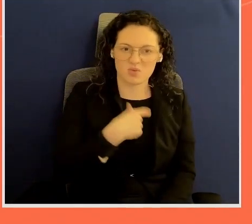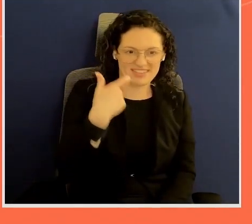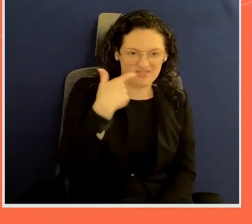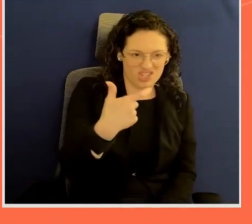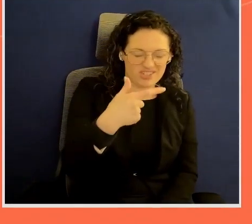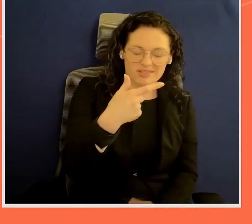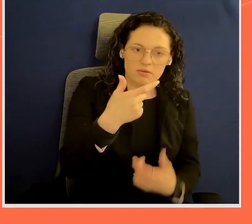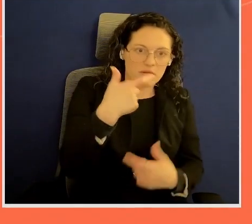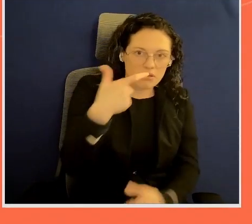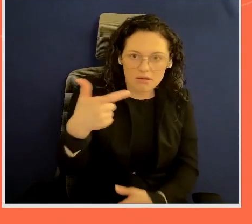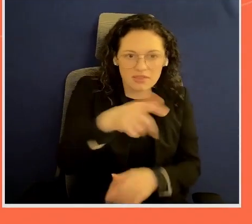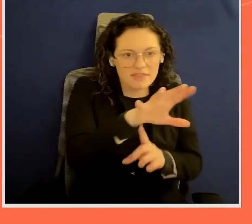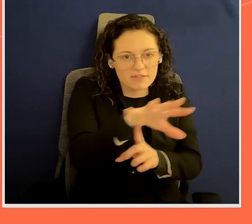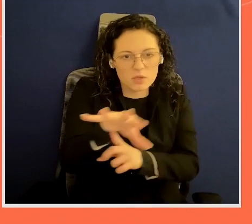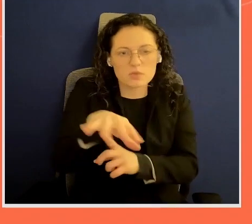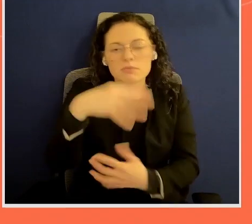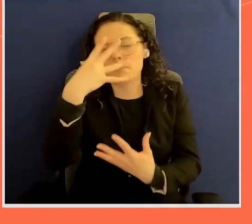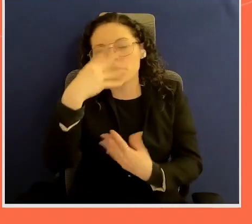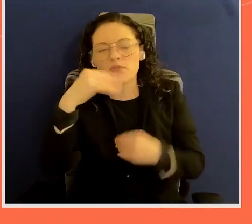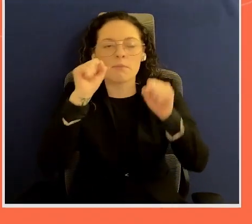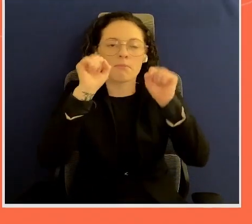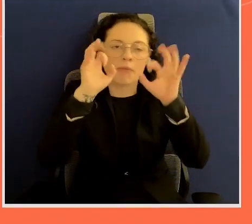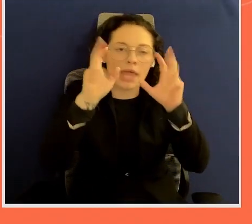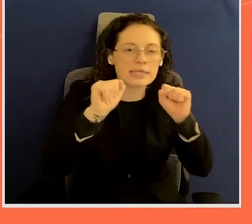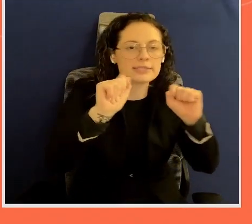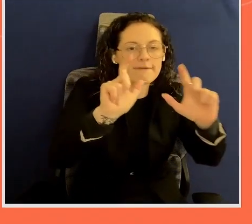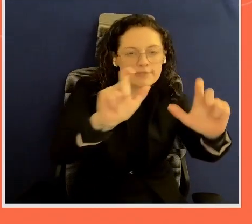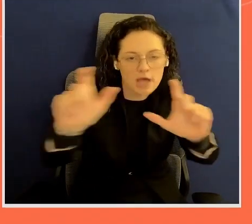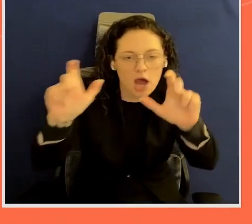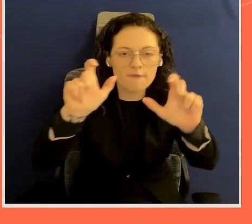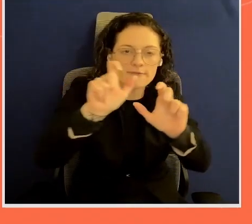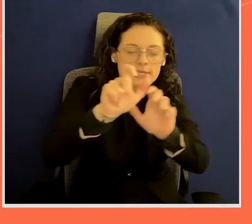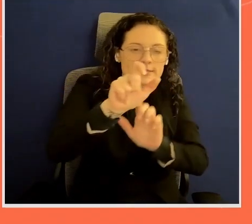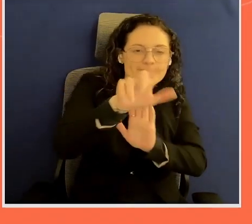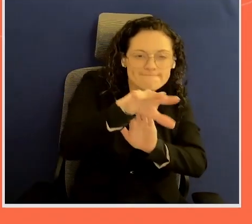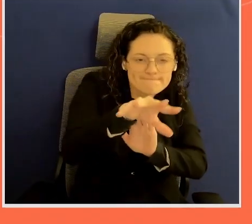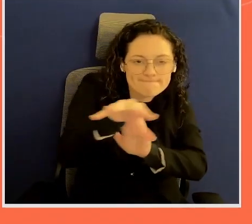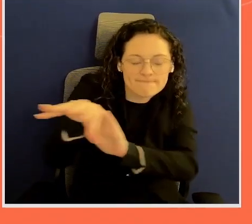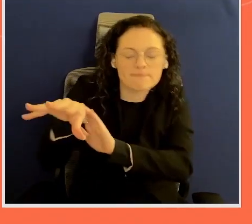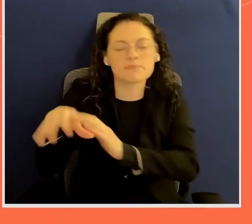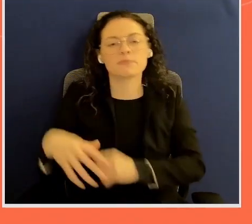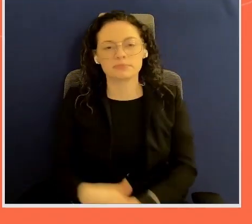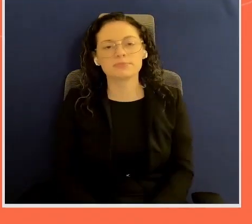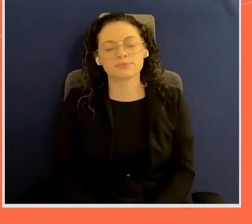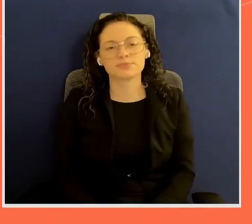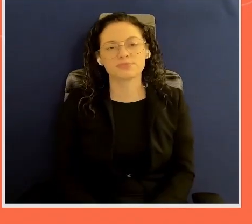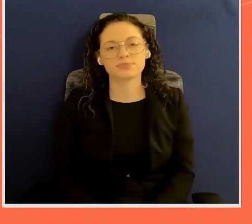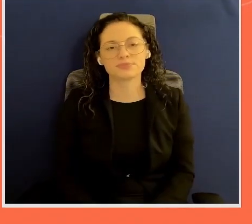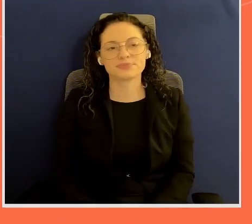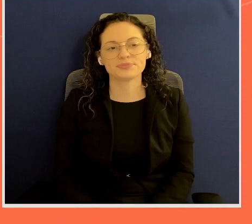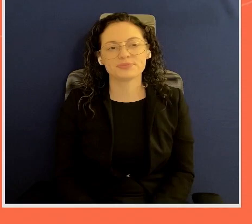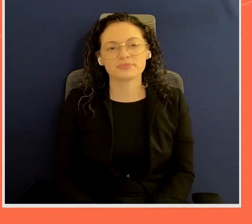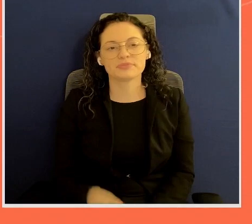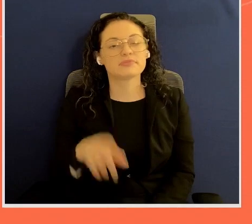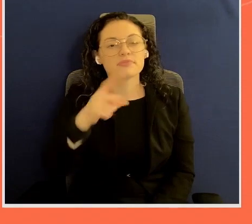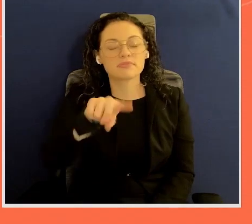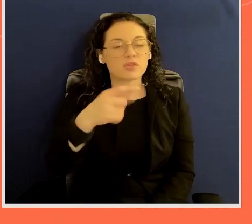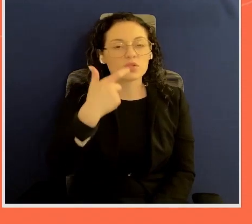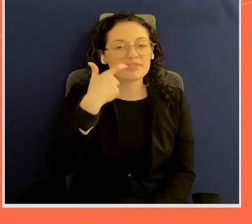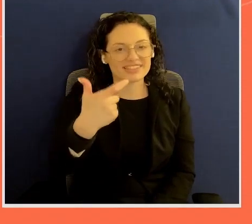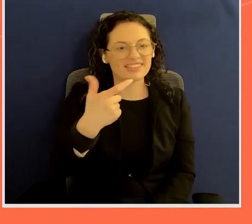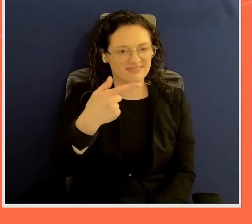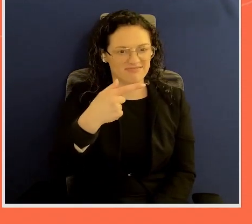Palau and the fight to stop the superport from coming and invading the northern reefs, which are